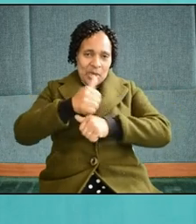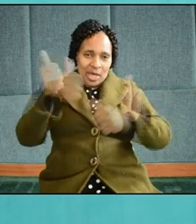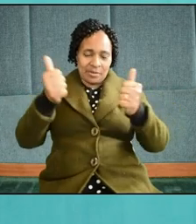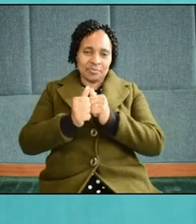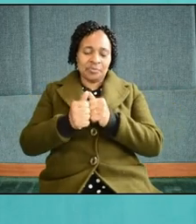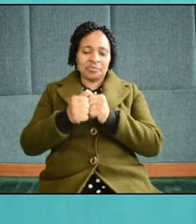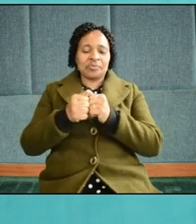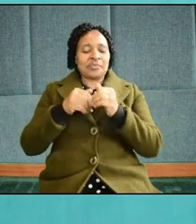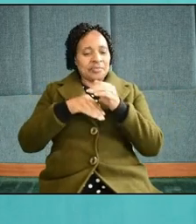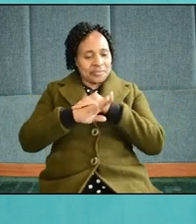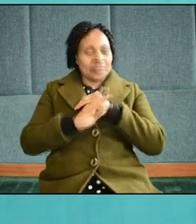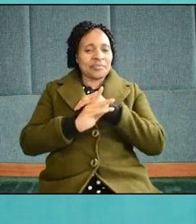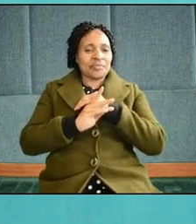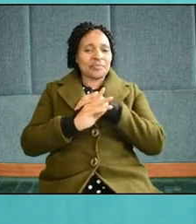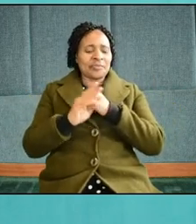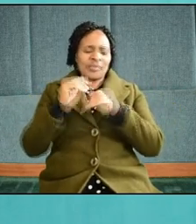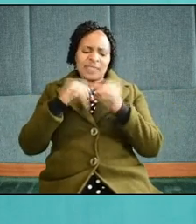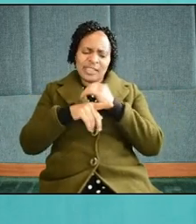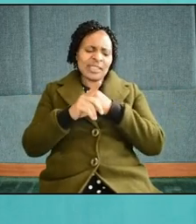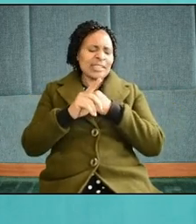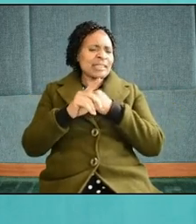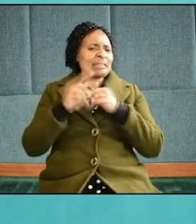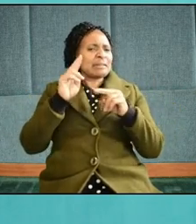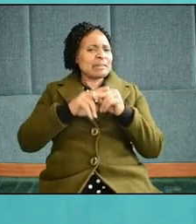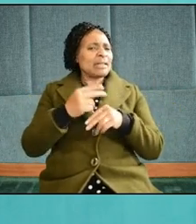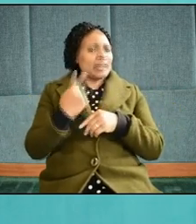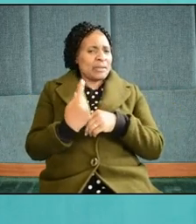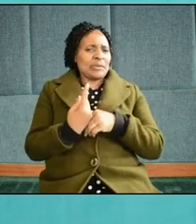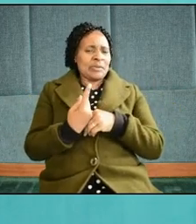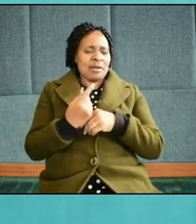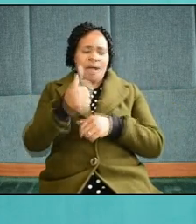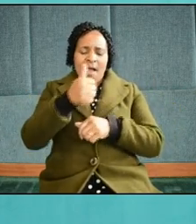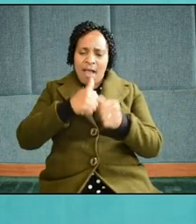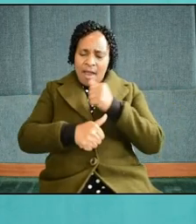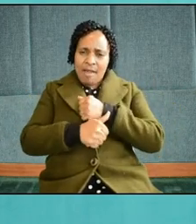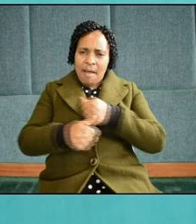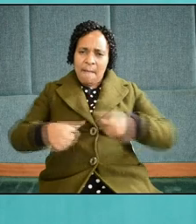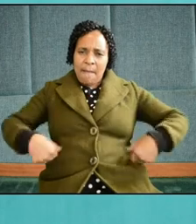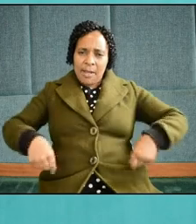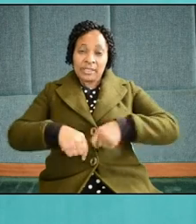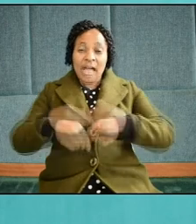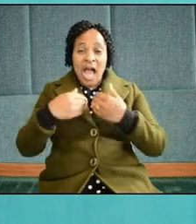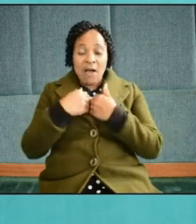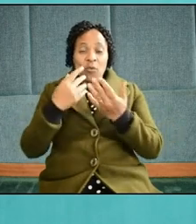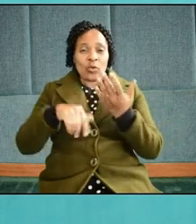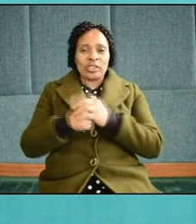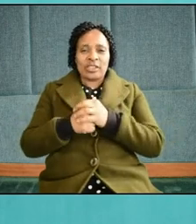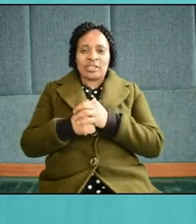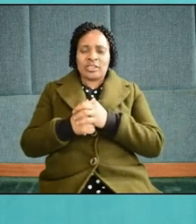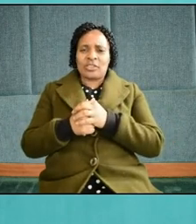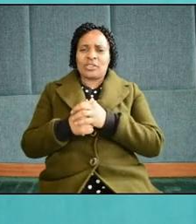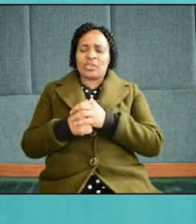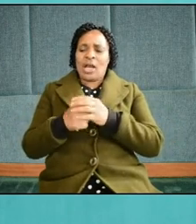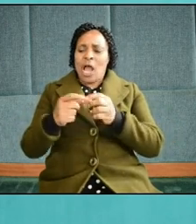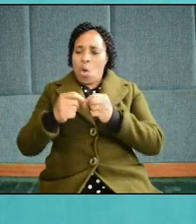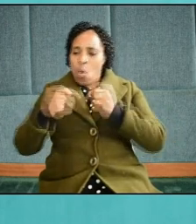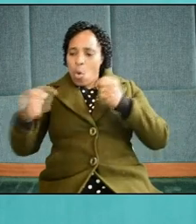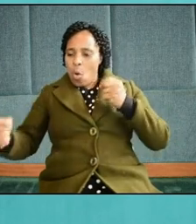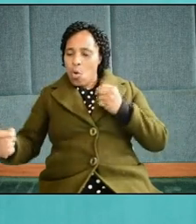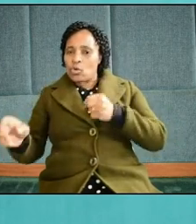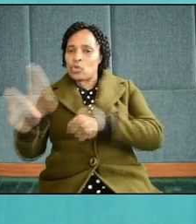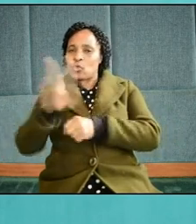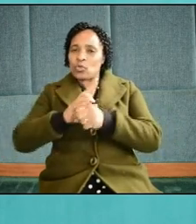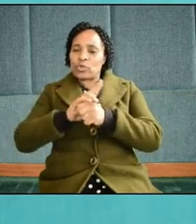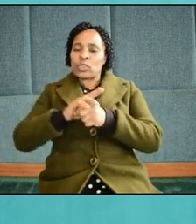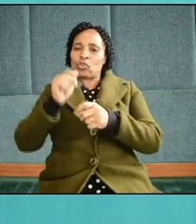in. So he goes in and he sits alone. So under his belt, he had a rod that he used to use to get into the